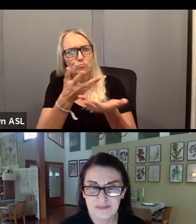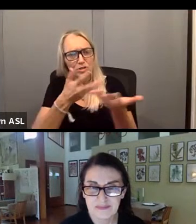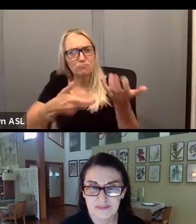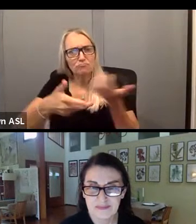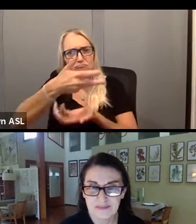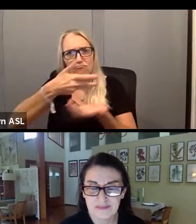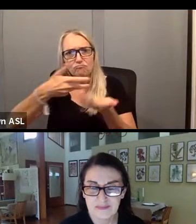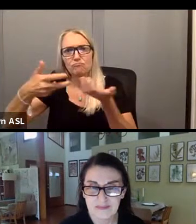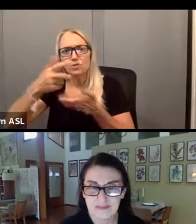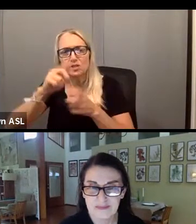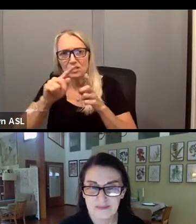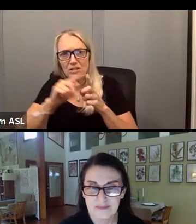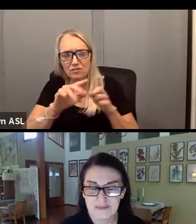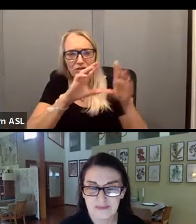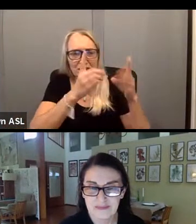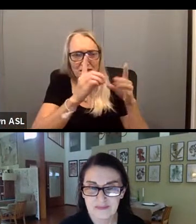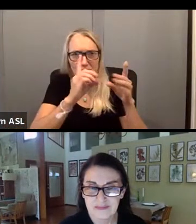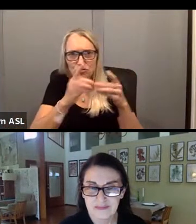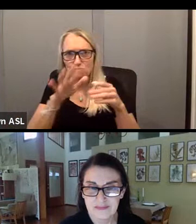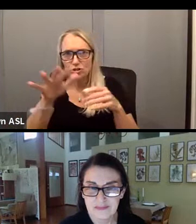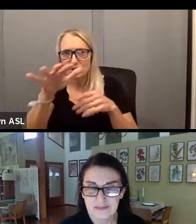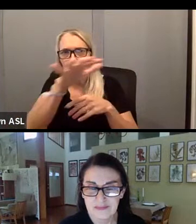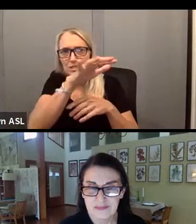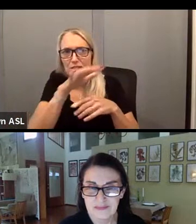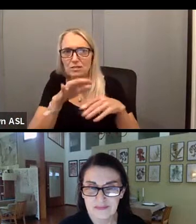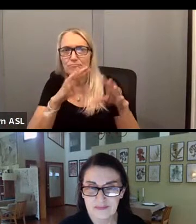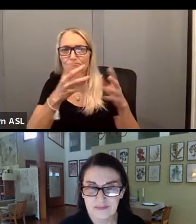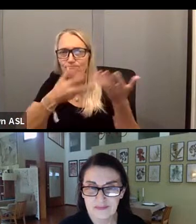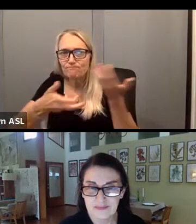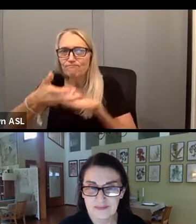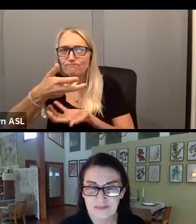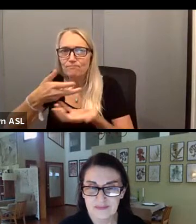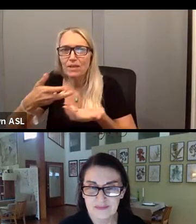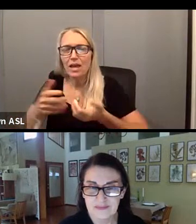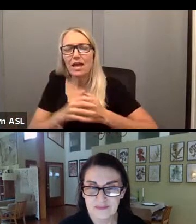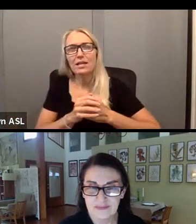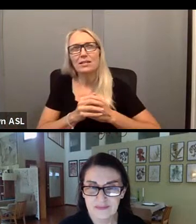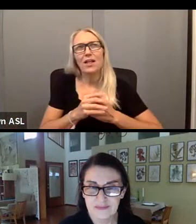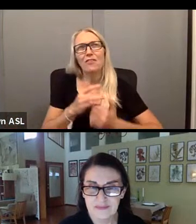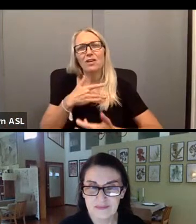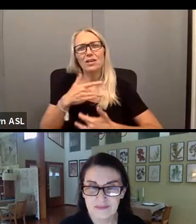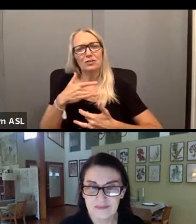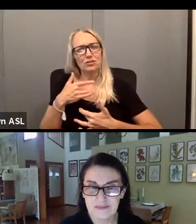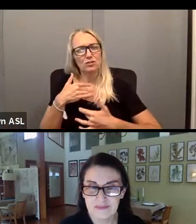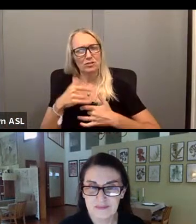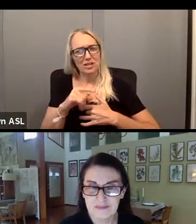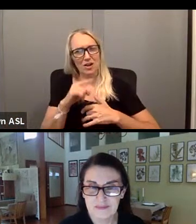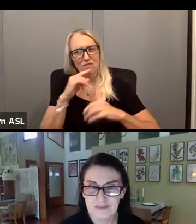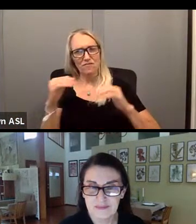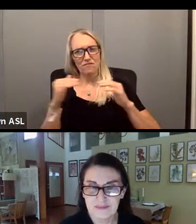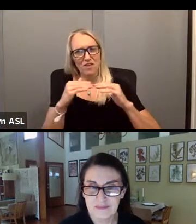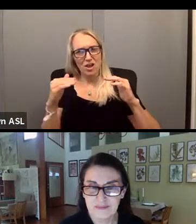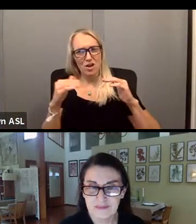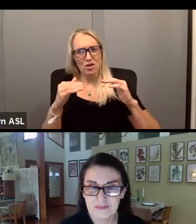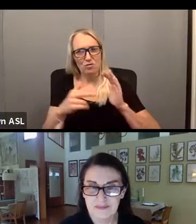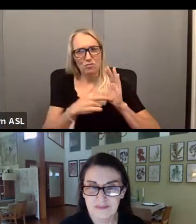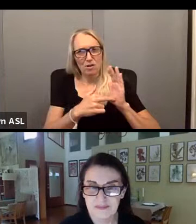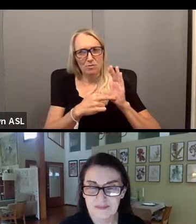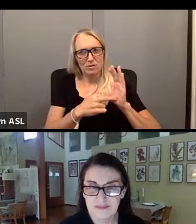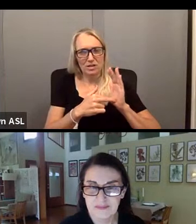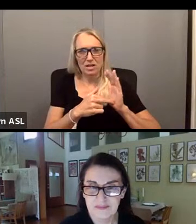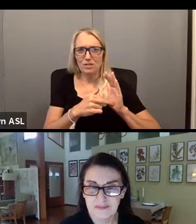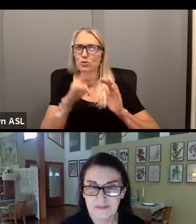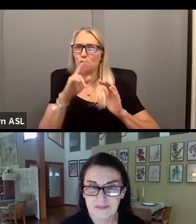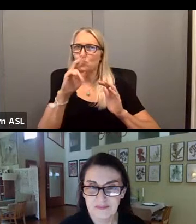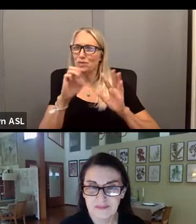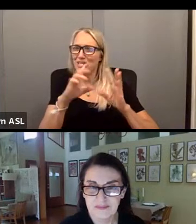legislative districts within, and we are often concerned with fair representation as